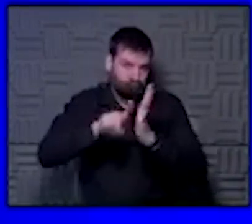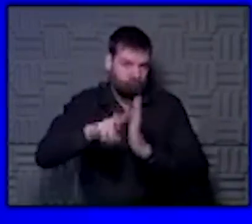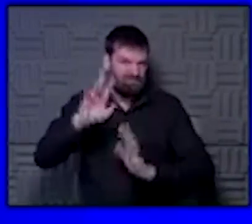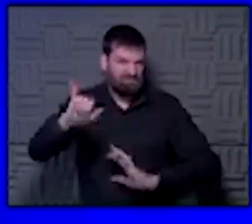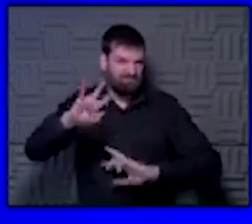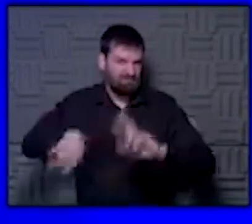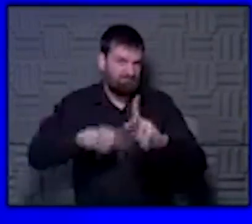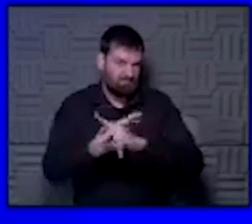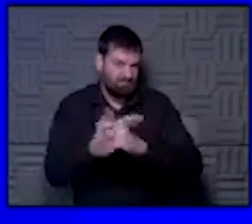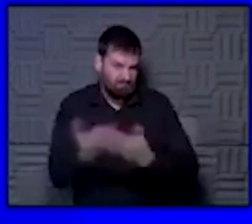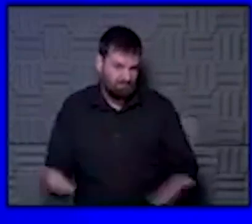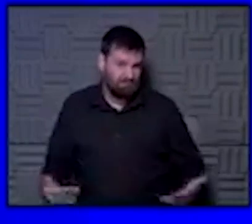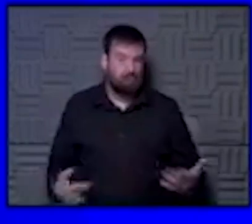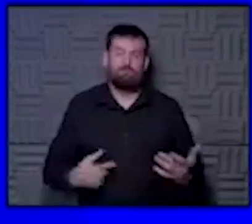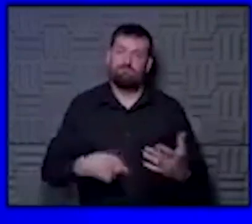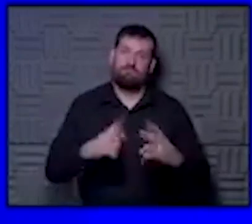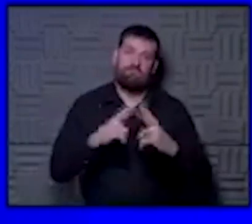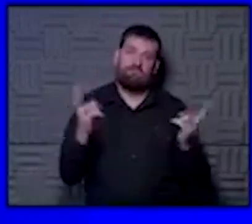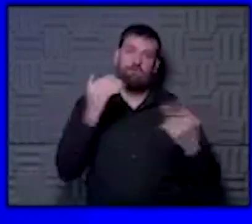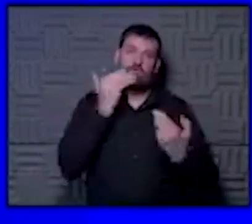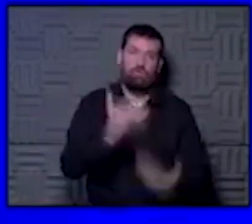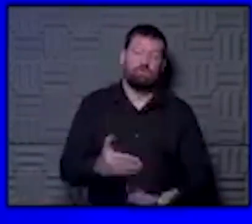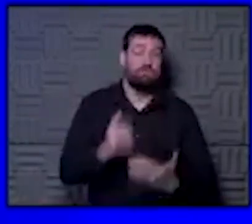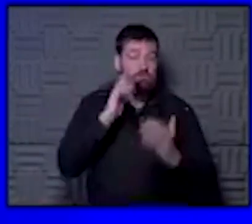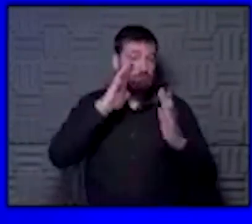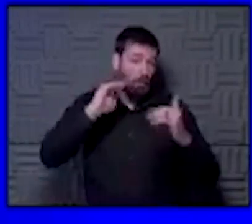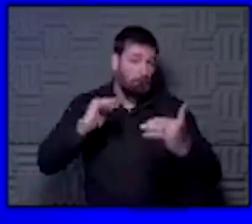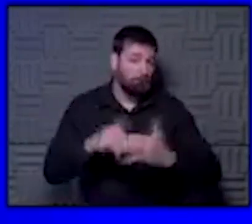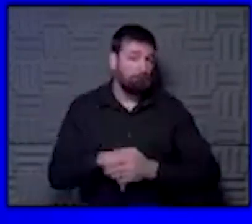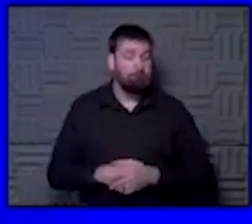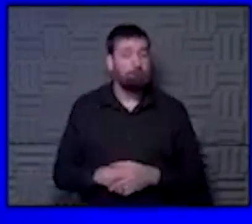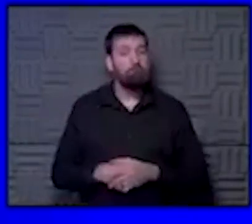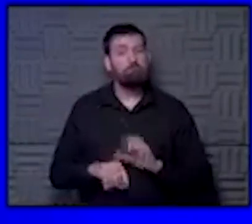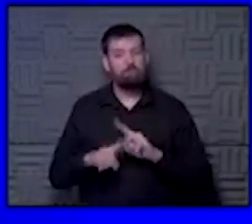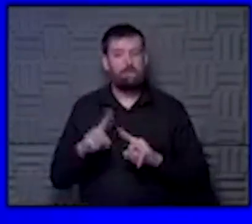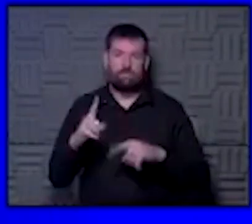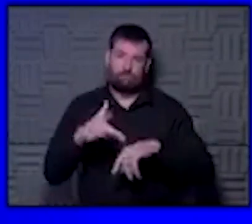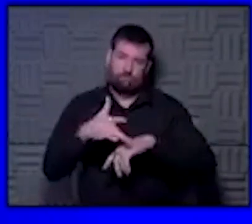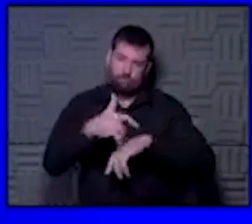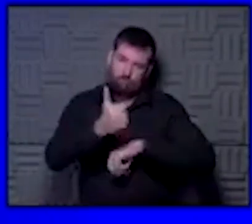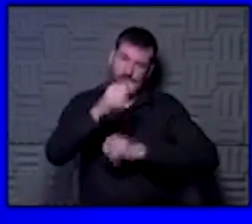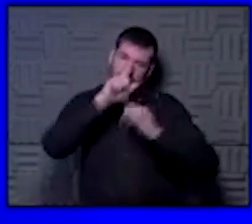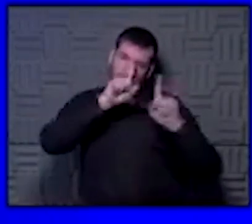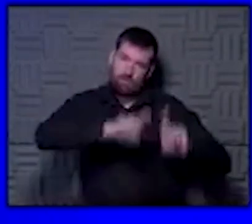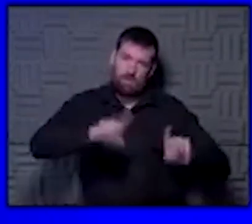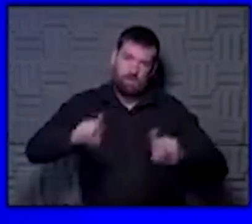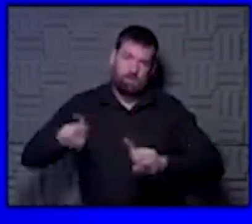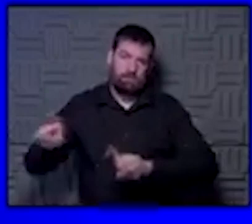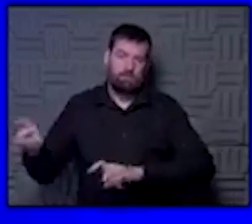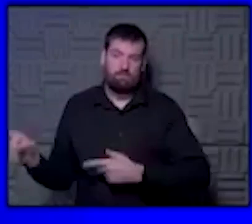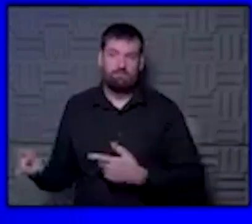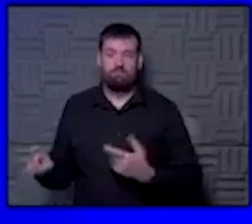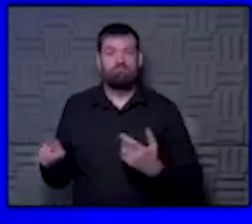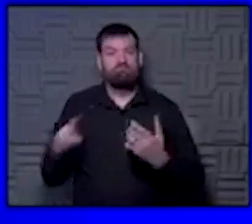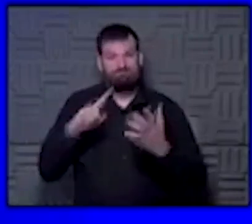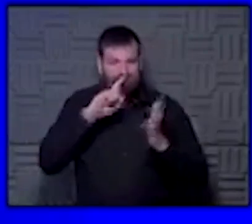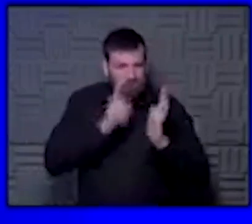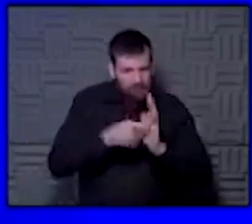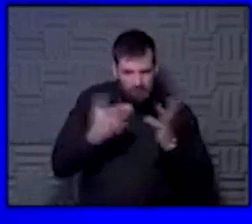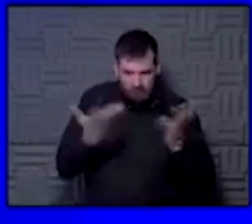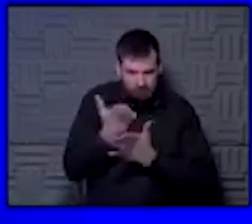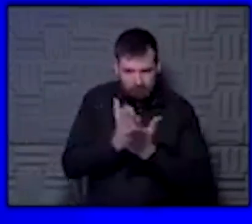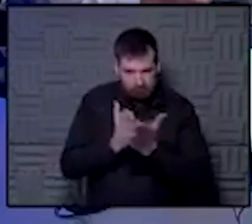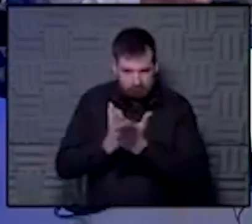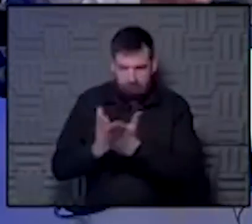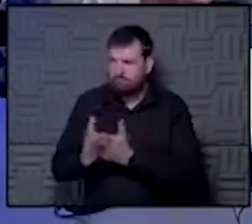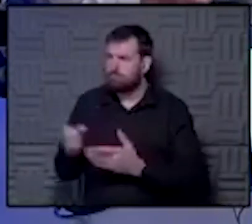So that would be very good. We would hope for that. But they are very early in the trials and the identification of those compounds. So